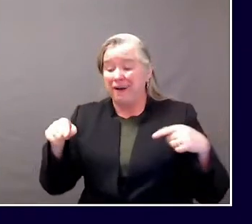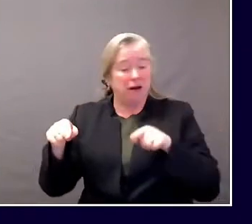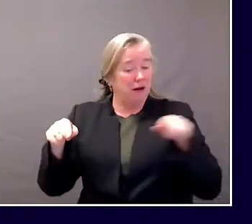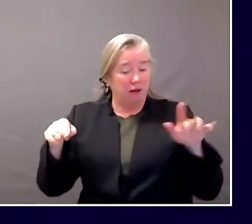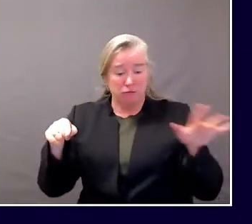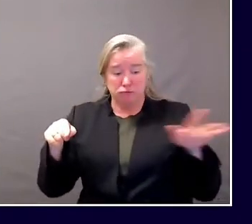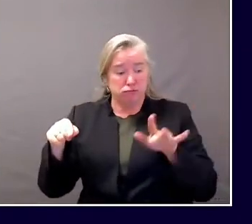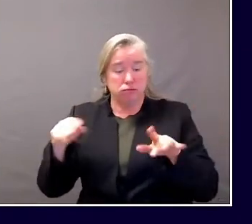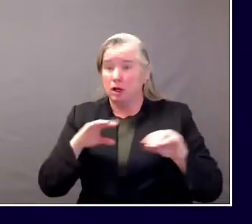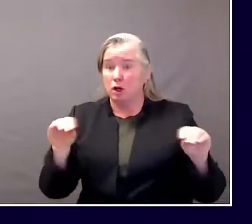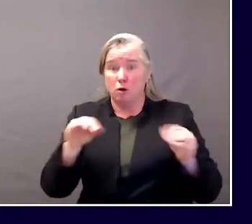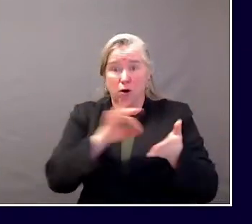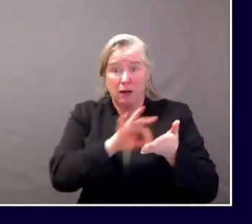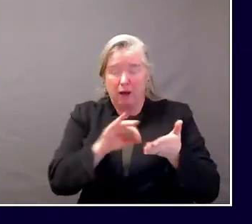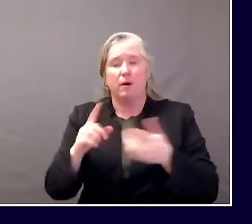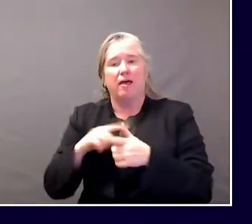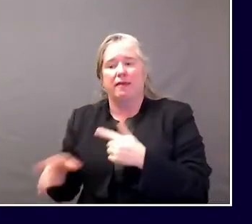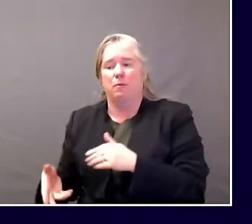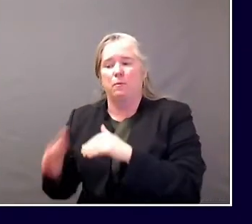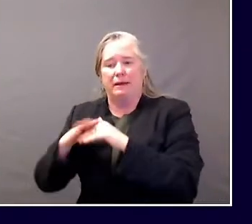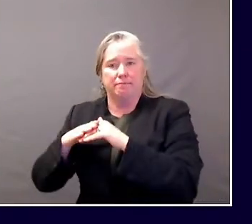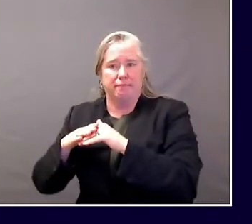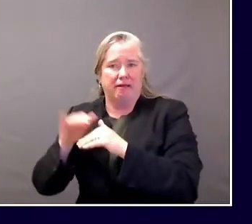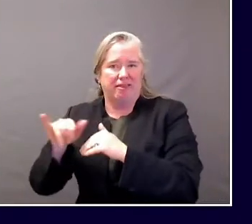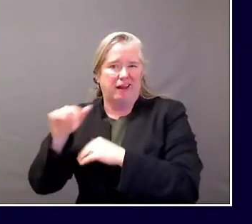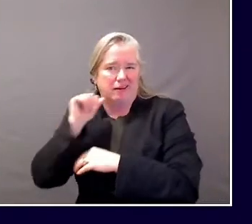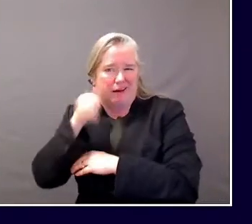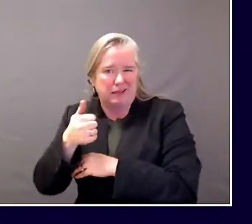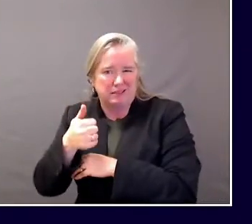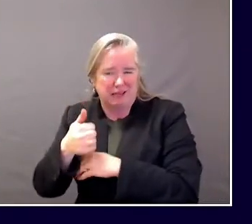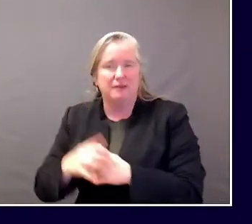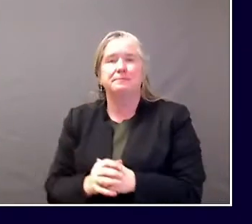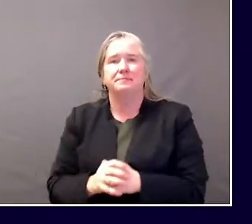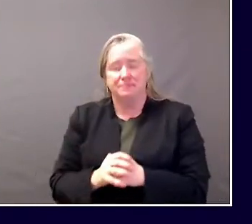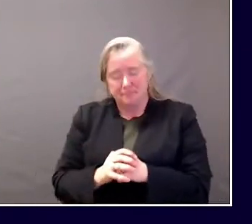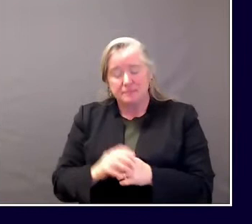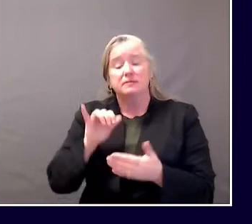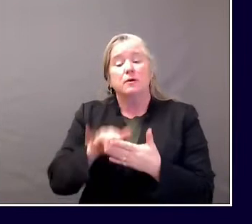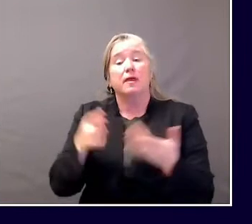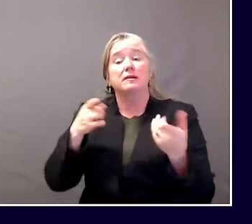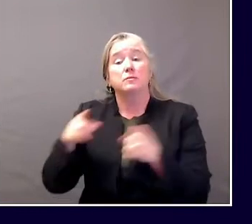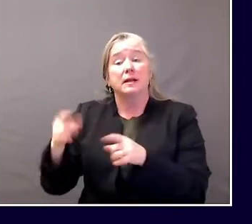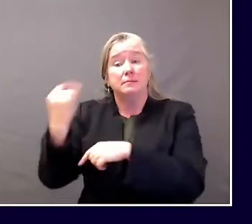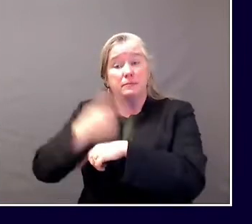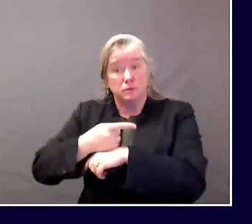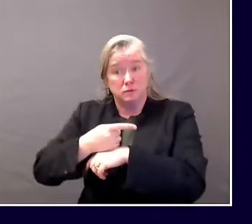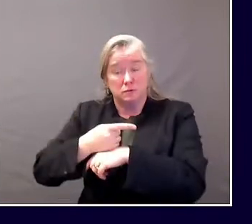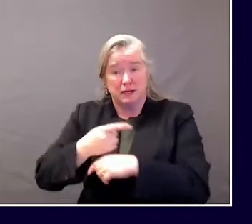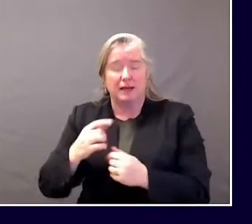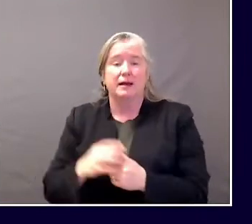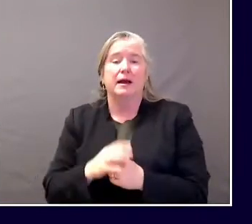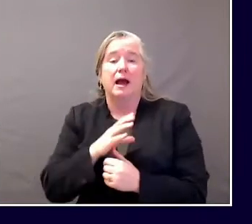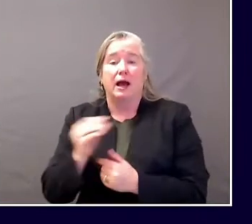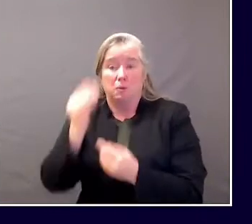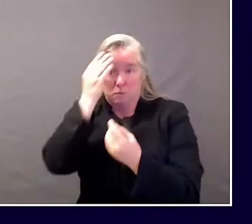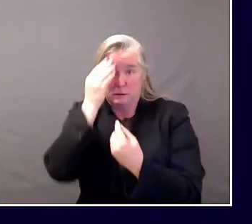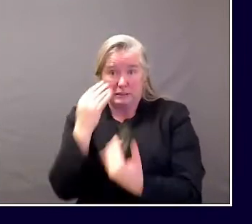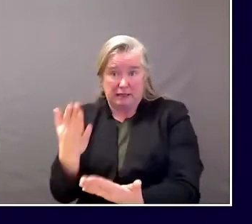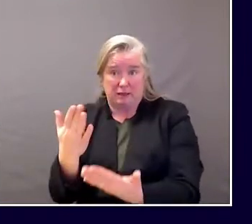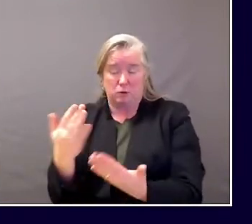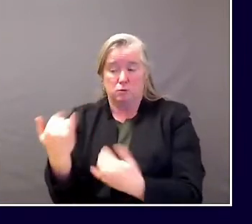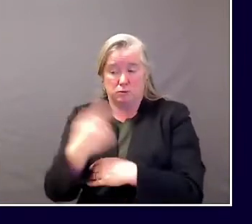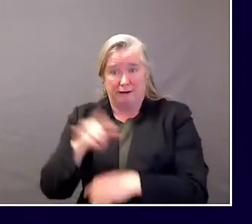are included in our count of deaths. That is what has happened here today and what we are reporting out